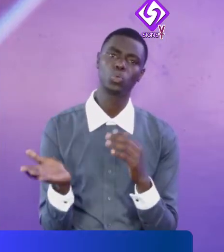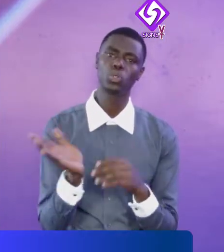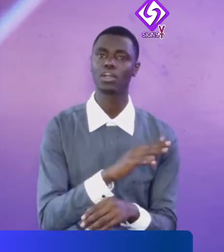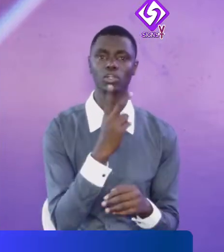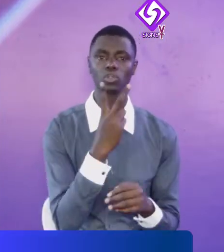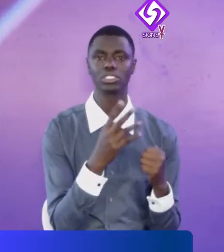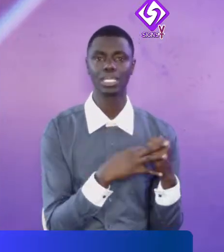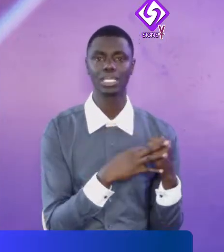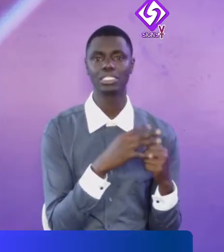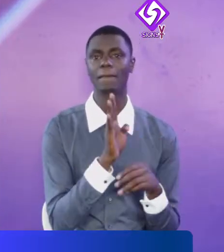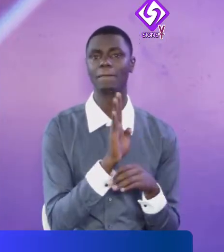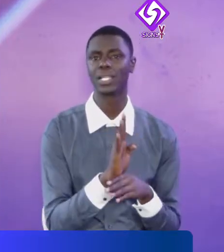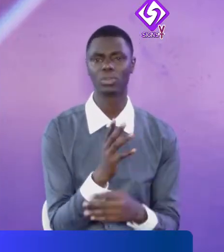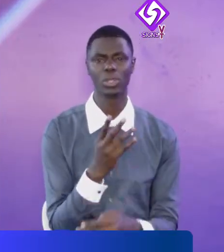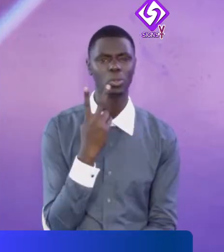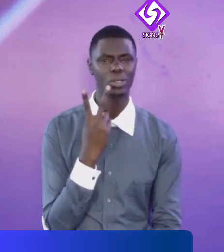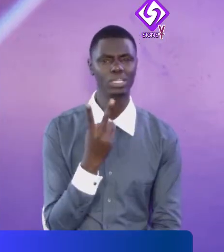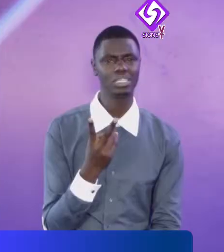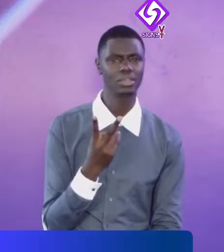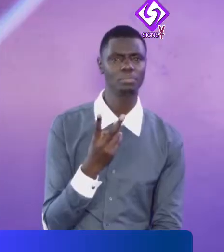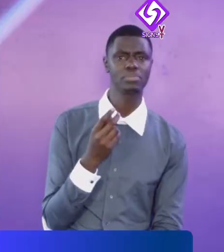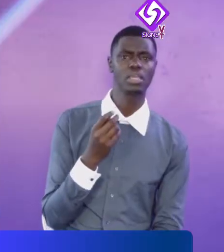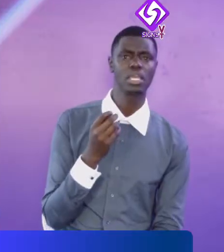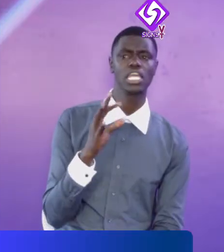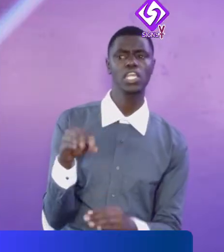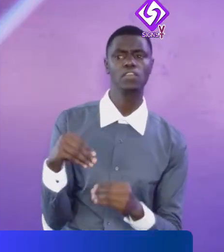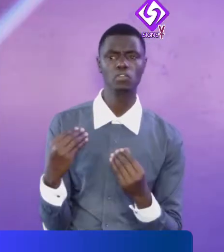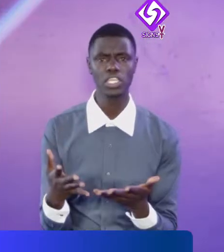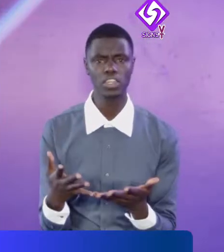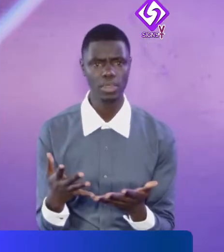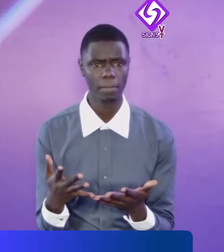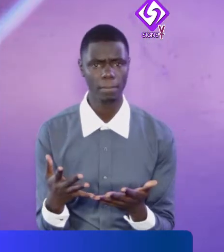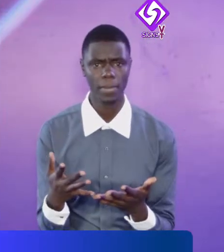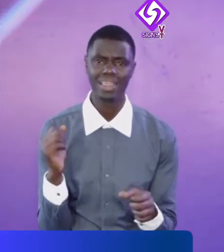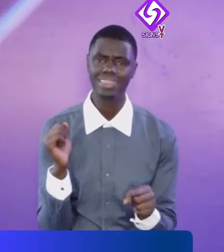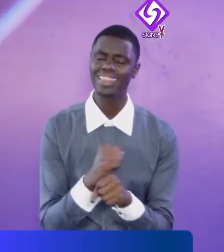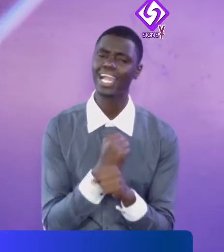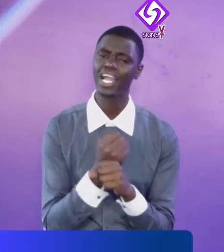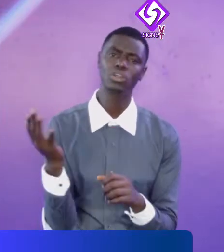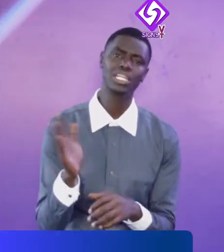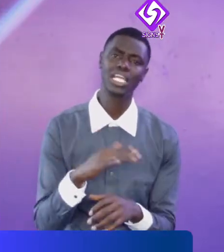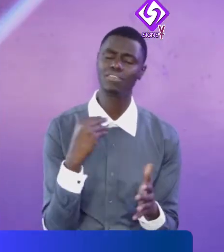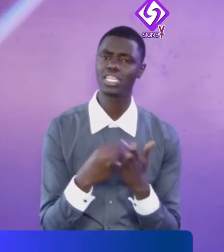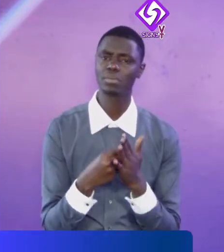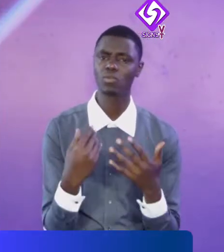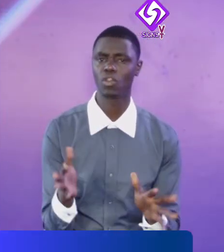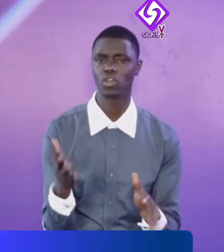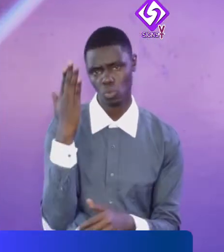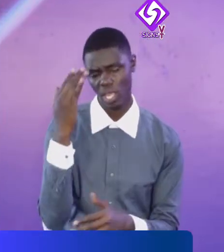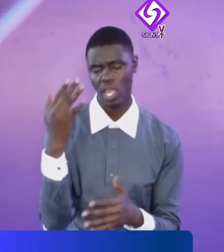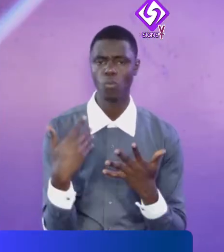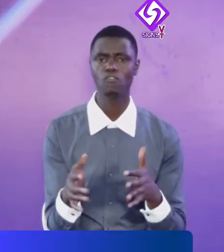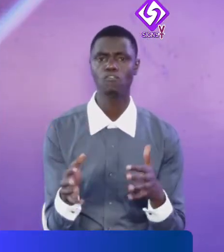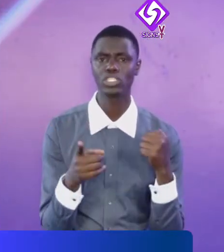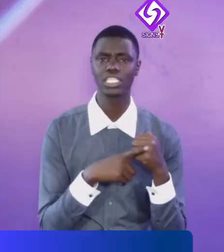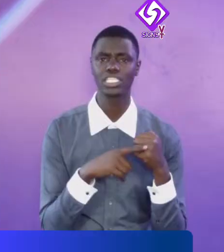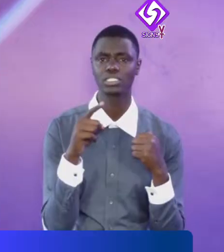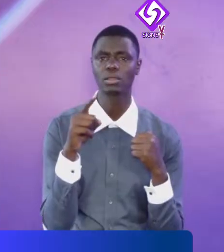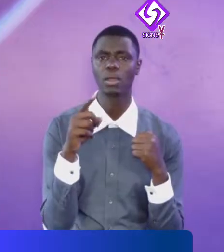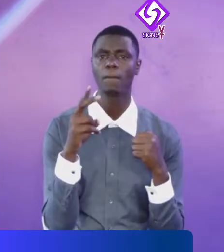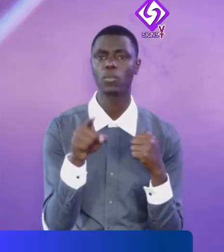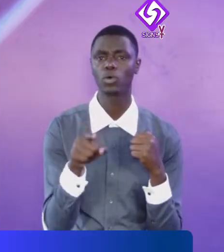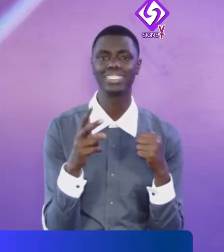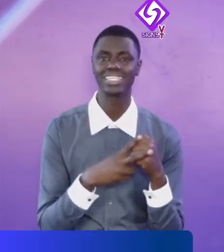billion? And if you give them, even their lifetime, they can't recover the money we have lost, because we have lost 6.7